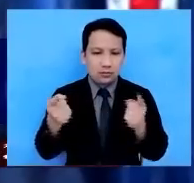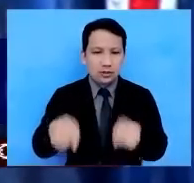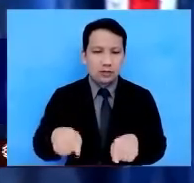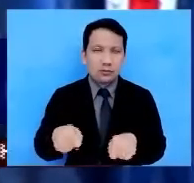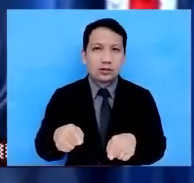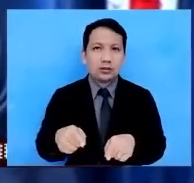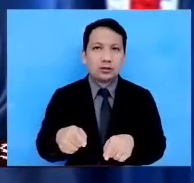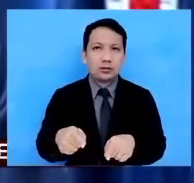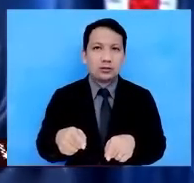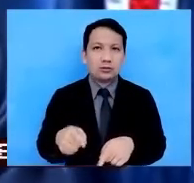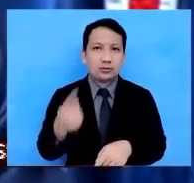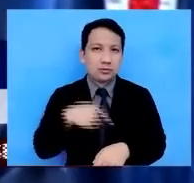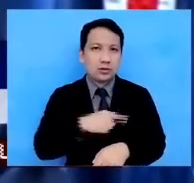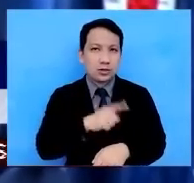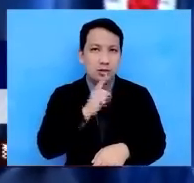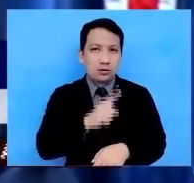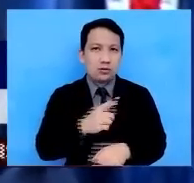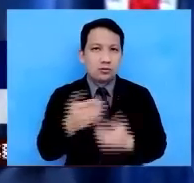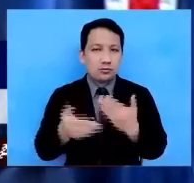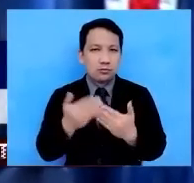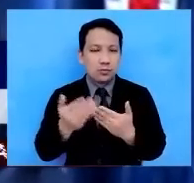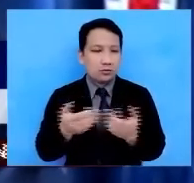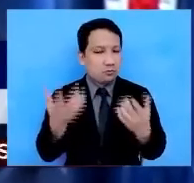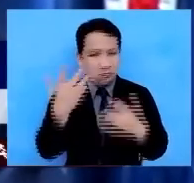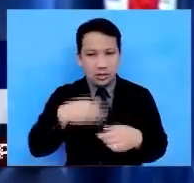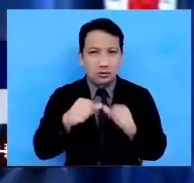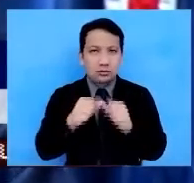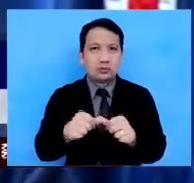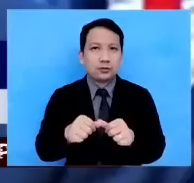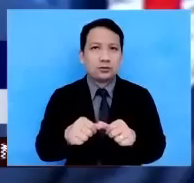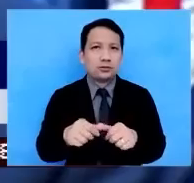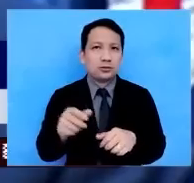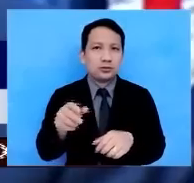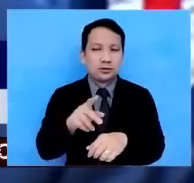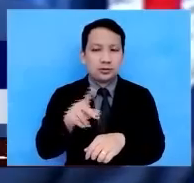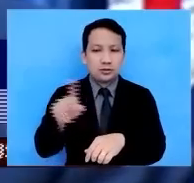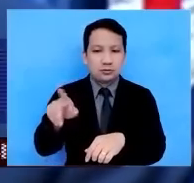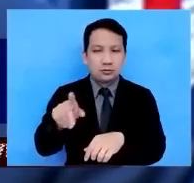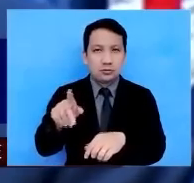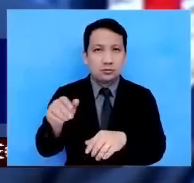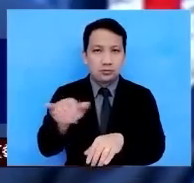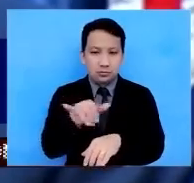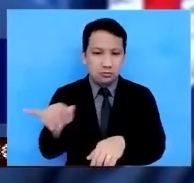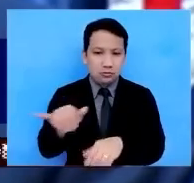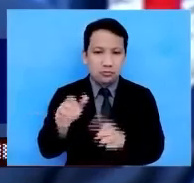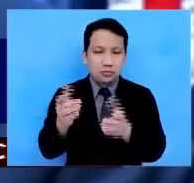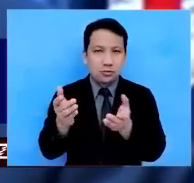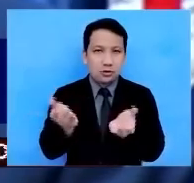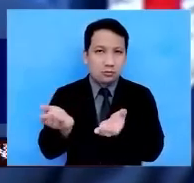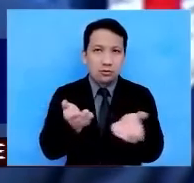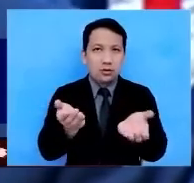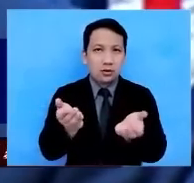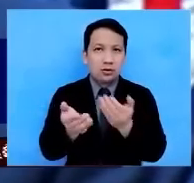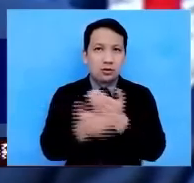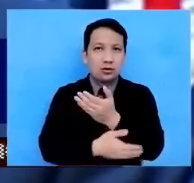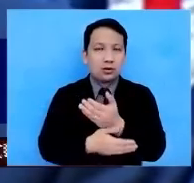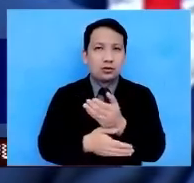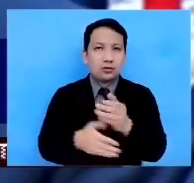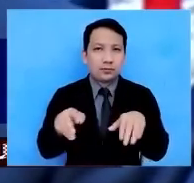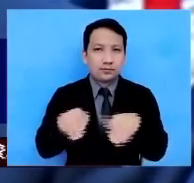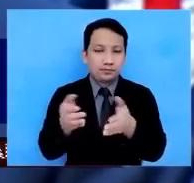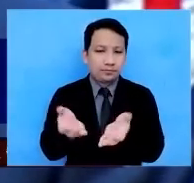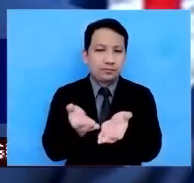The Philippines will be very central to Indo-Pacific endeavor this year. We're both countries who are deeply invested